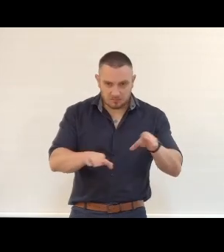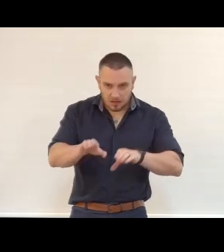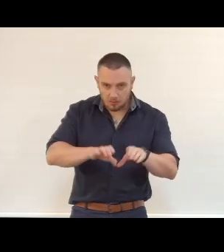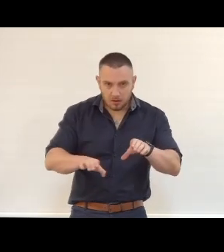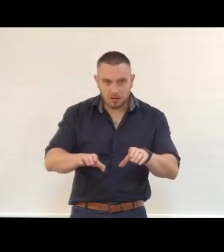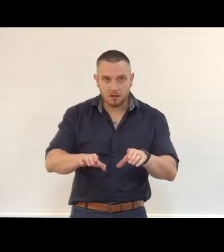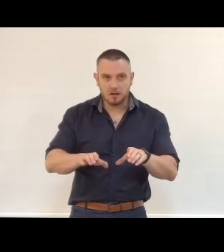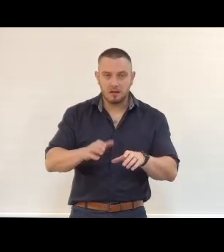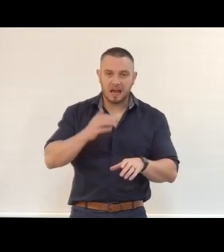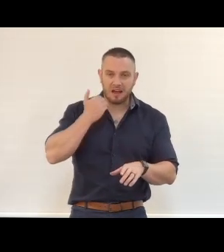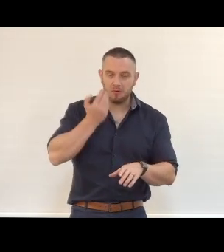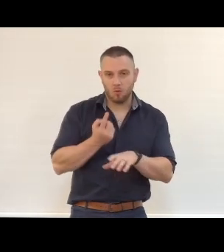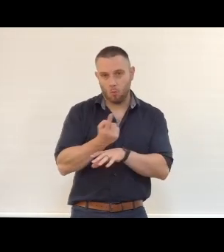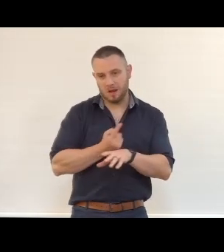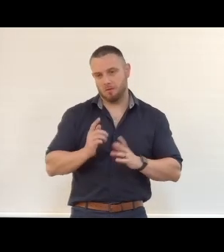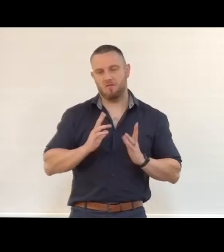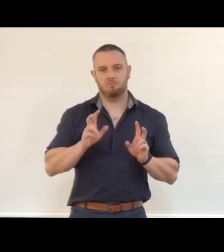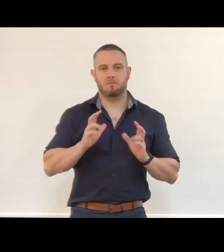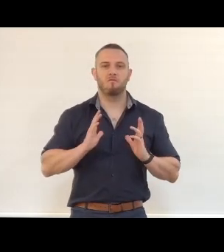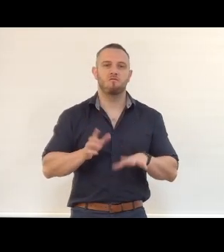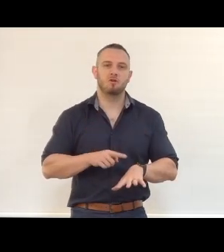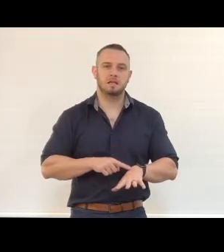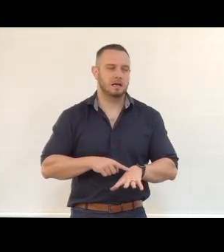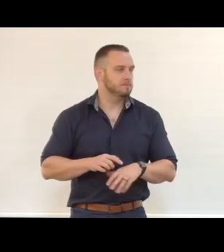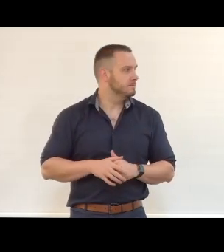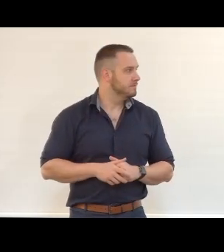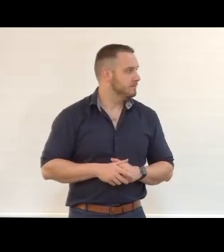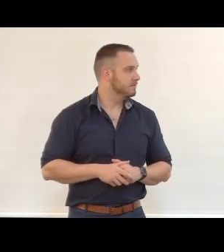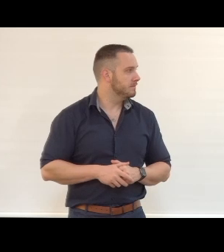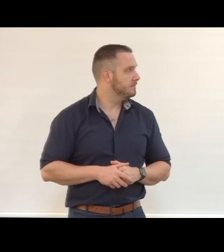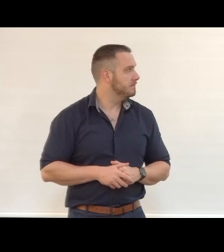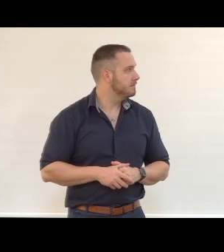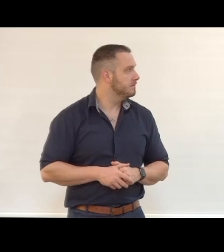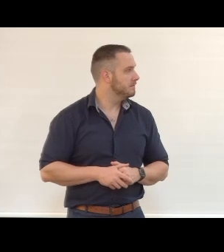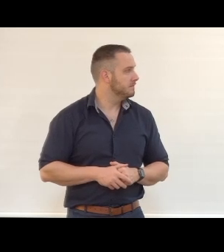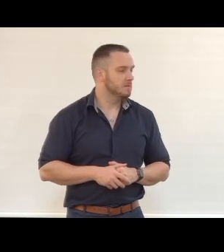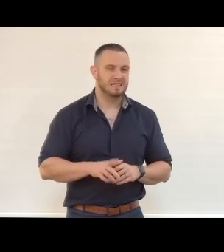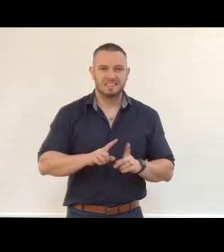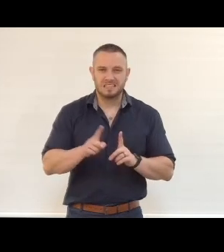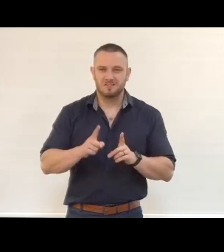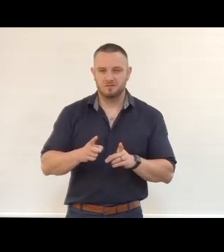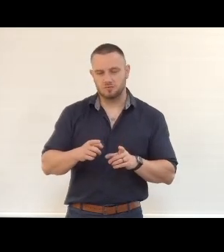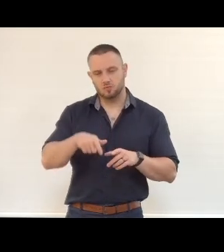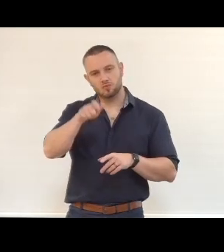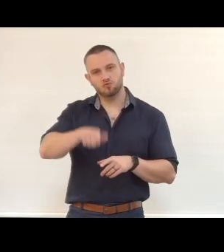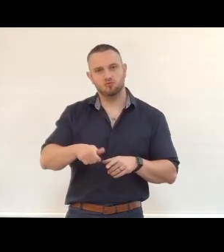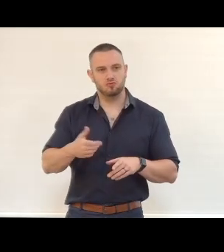was everybody gets 1 hour of free time. And then sometimes there are group activities, like crew activities planned,